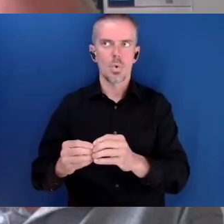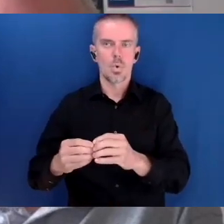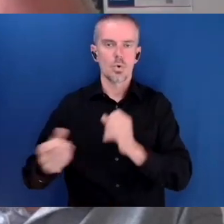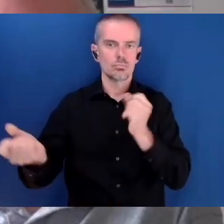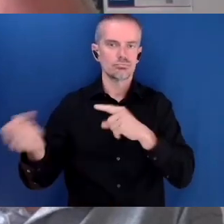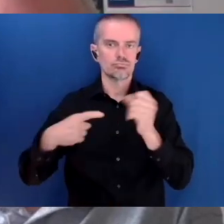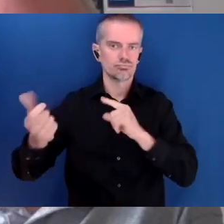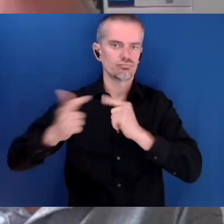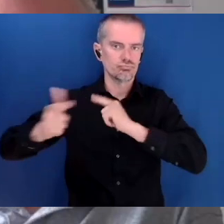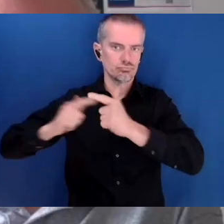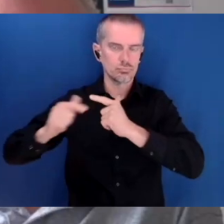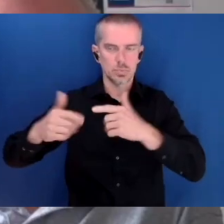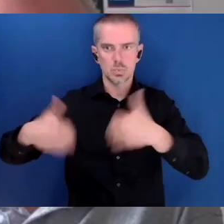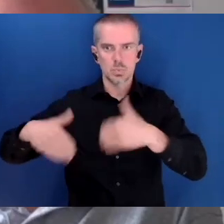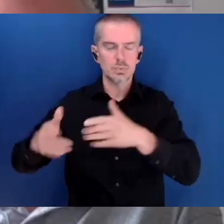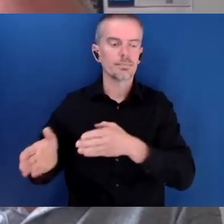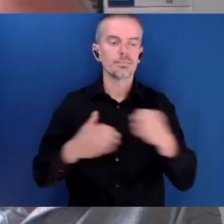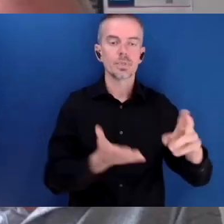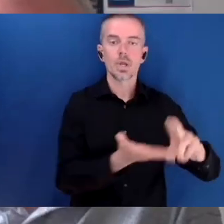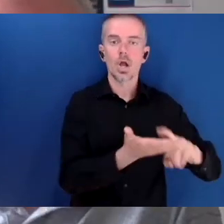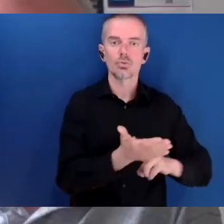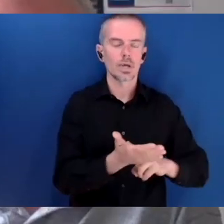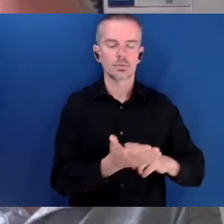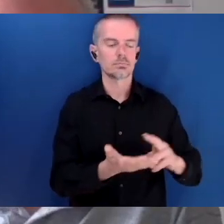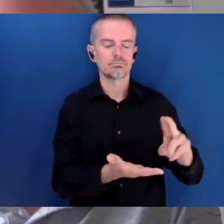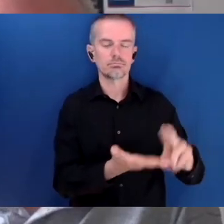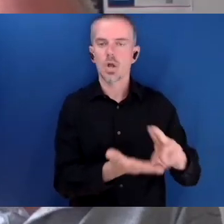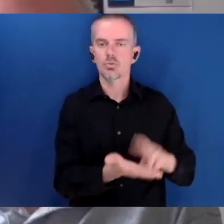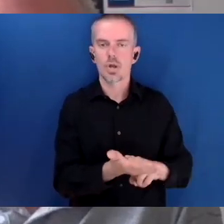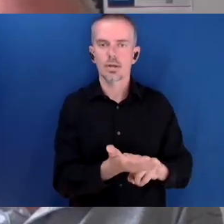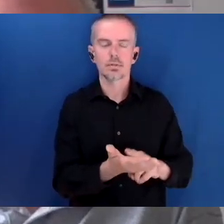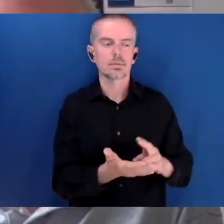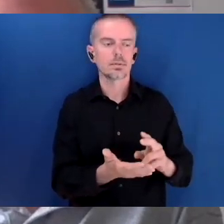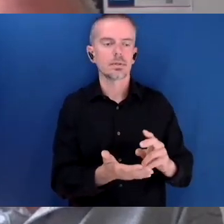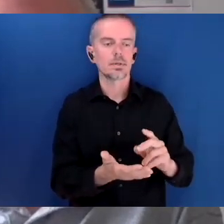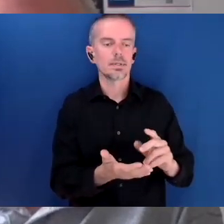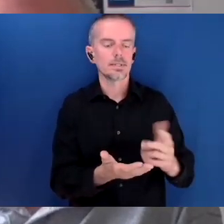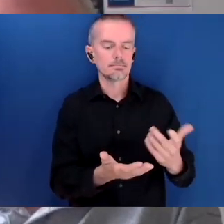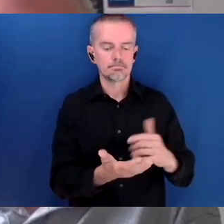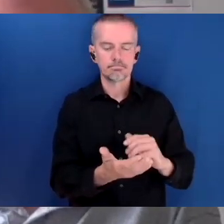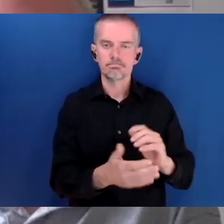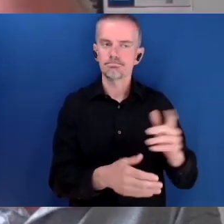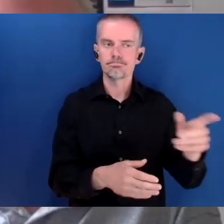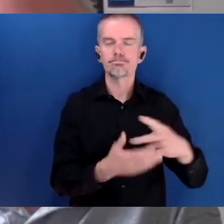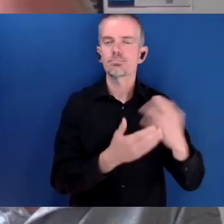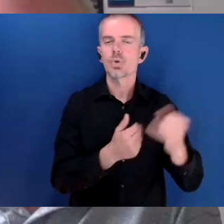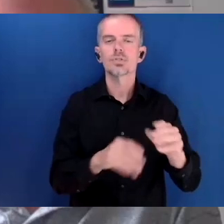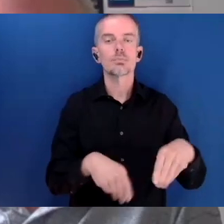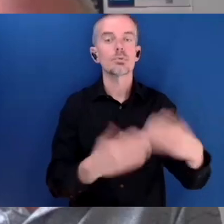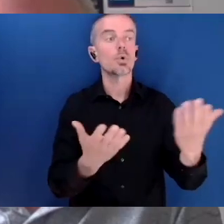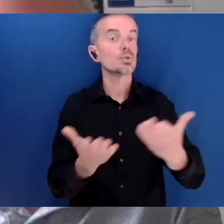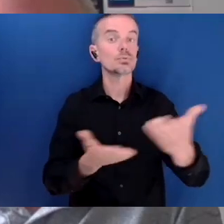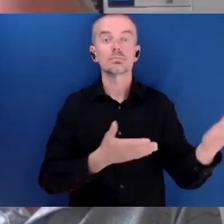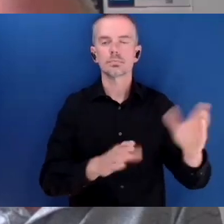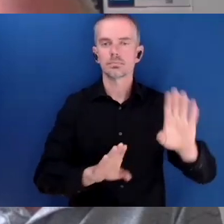coordination involved versus a contractor. With a contractor, there's some project proposal that's put out and that's bid